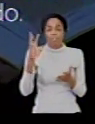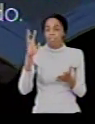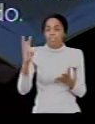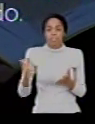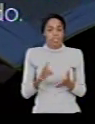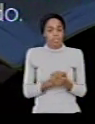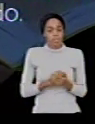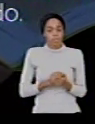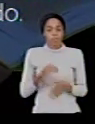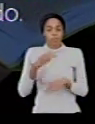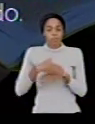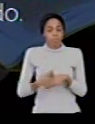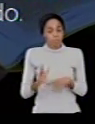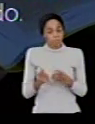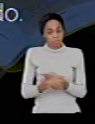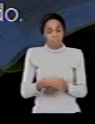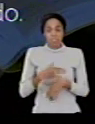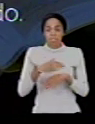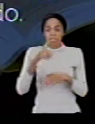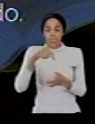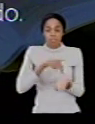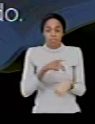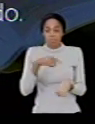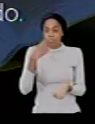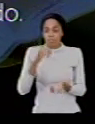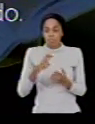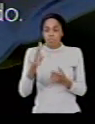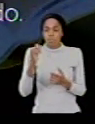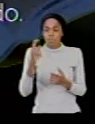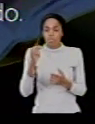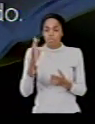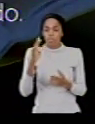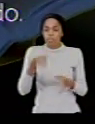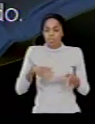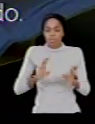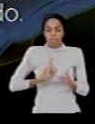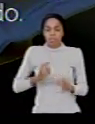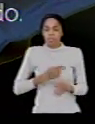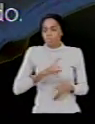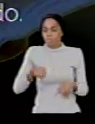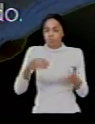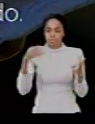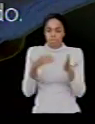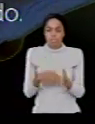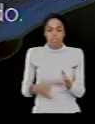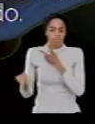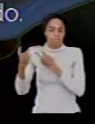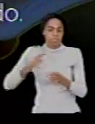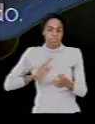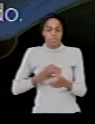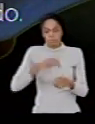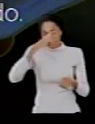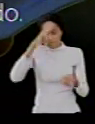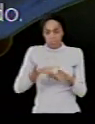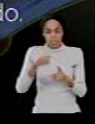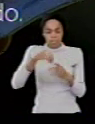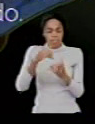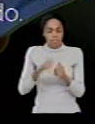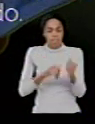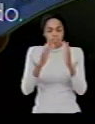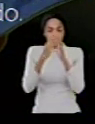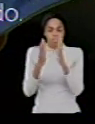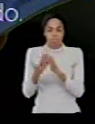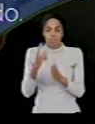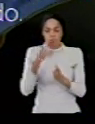unto Barnabas, let us go again and visit our brethren in every city where we